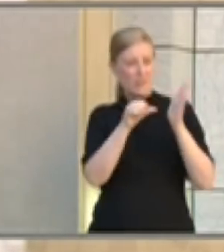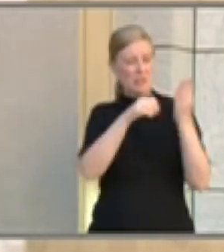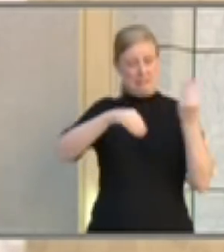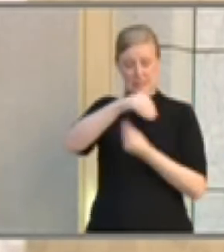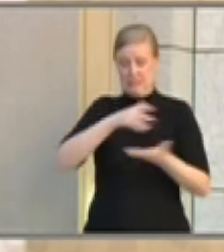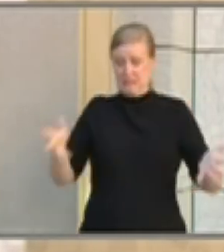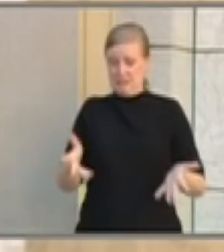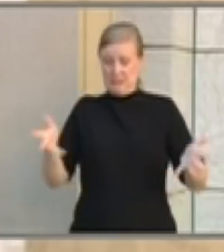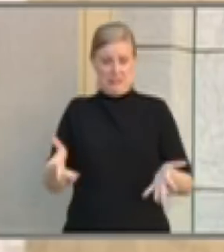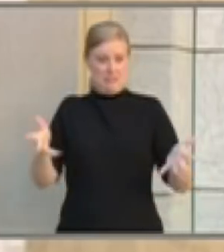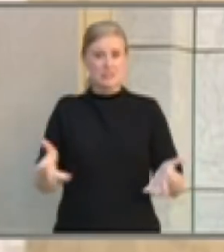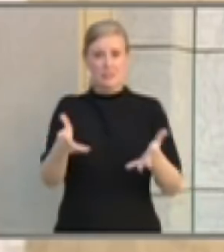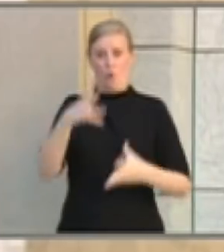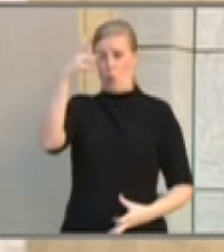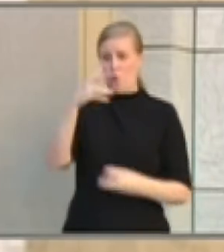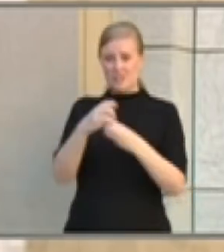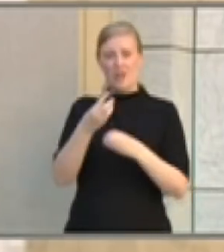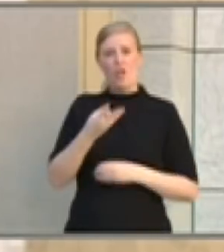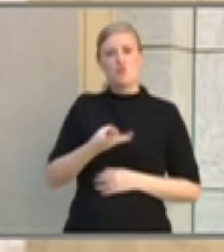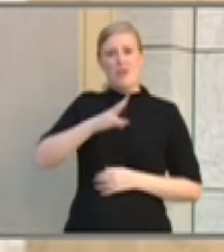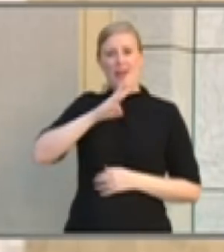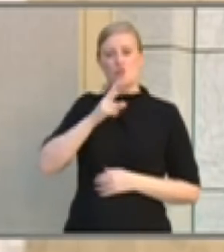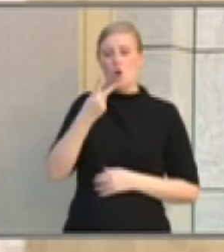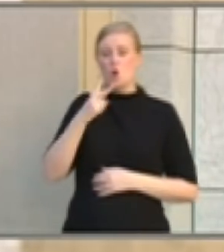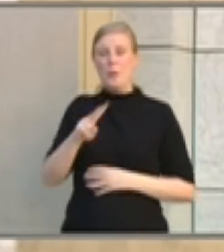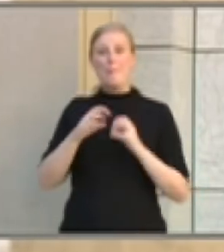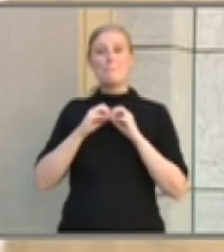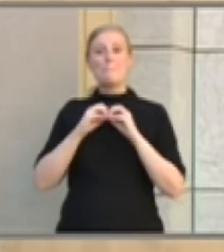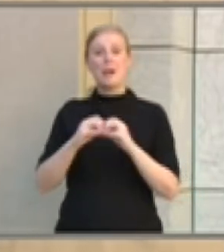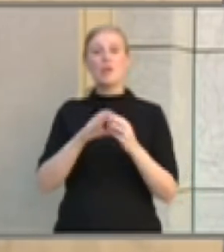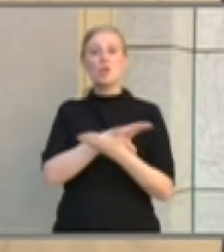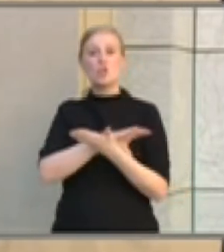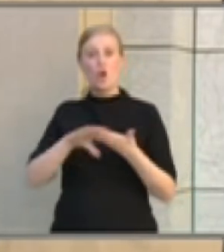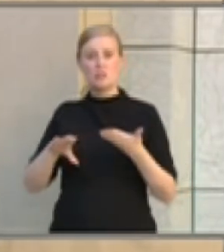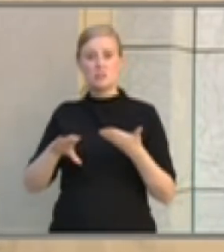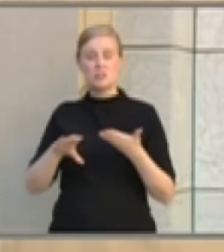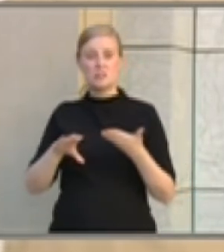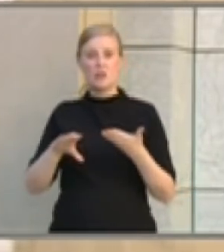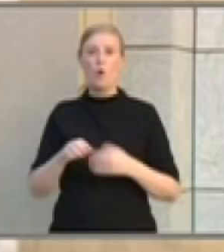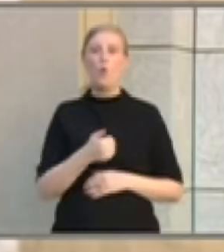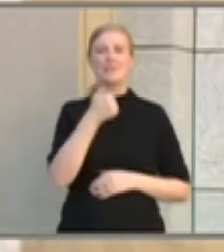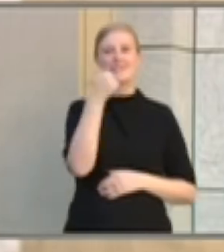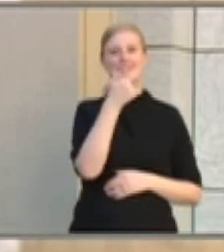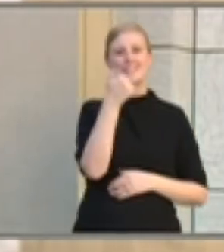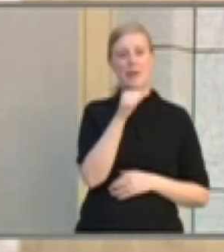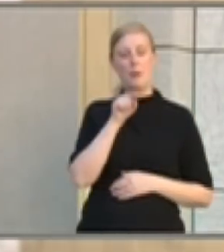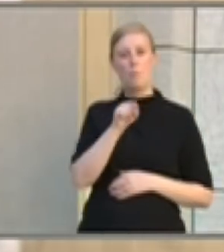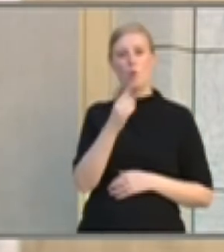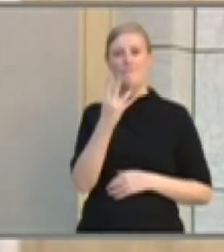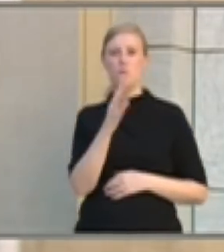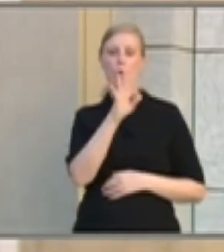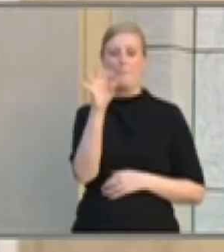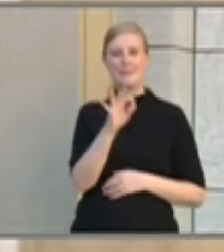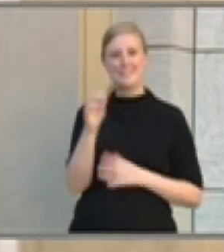coronavirus reach more than $320 billion, or 16.4% of GDP.